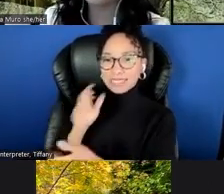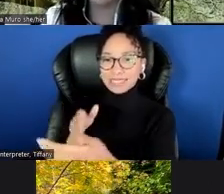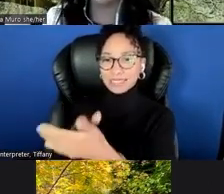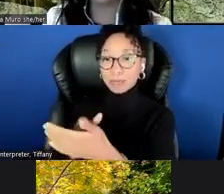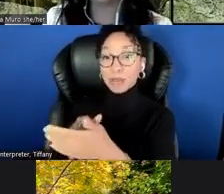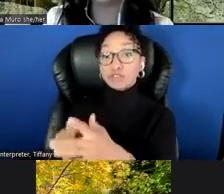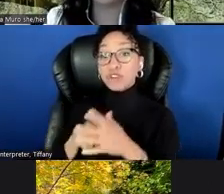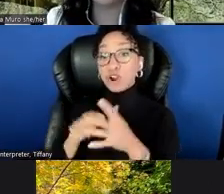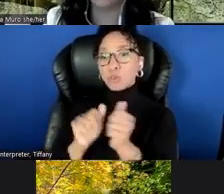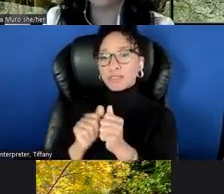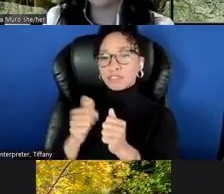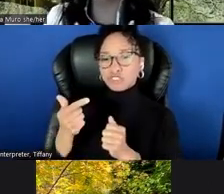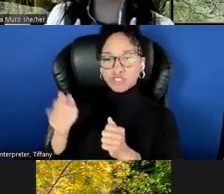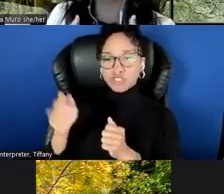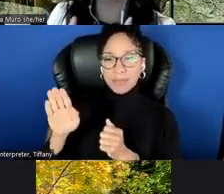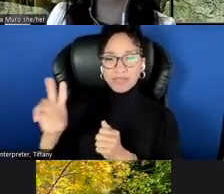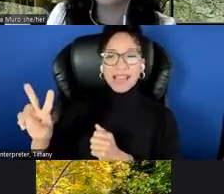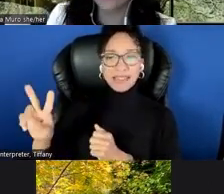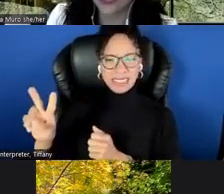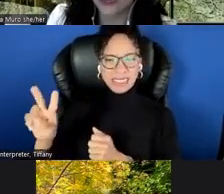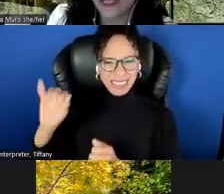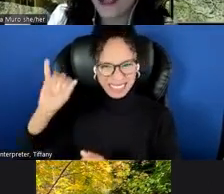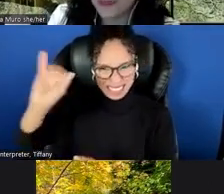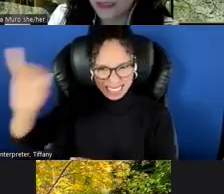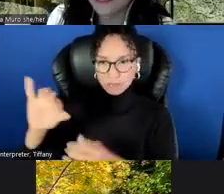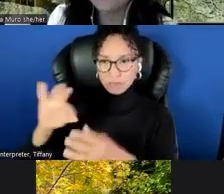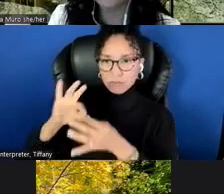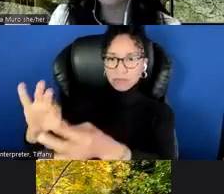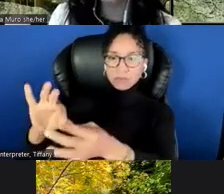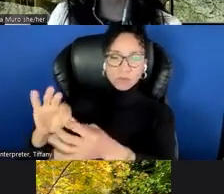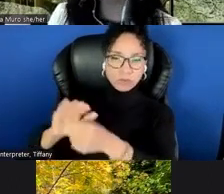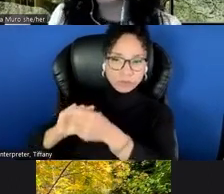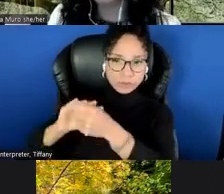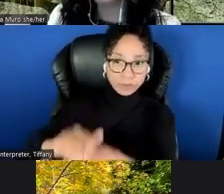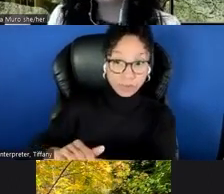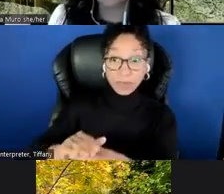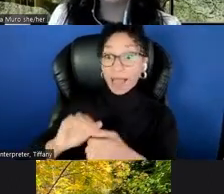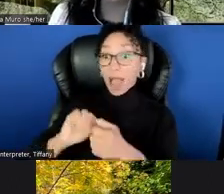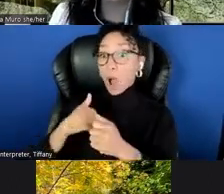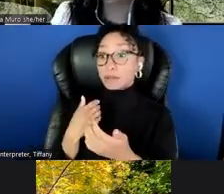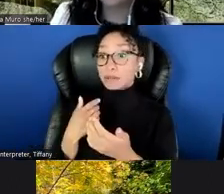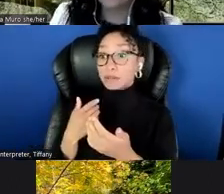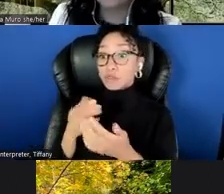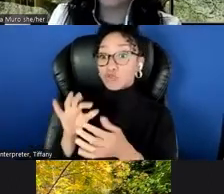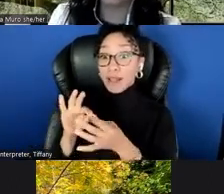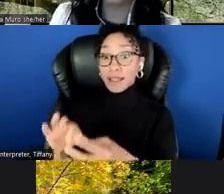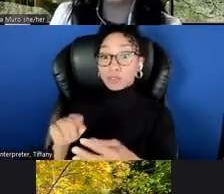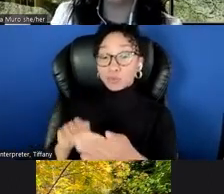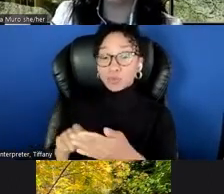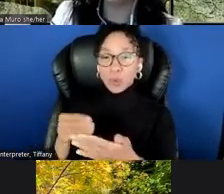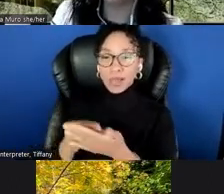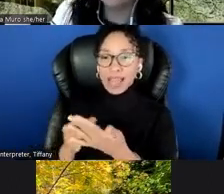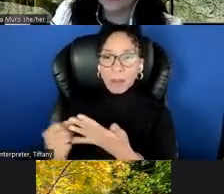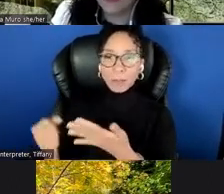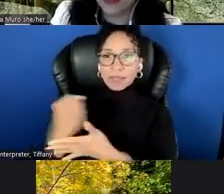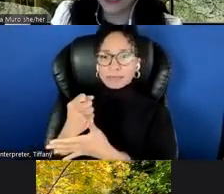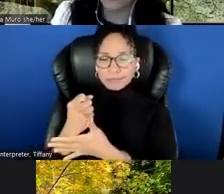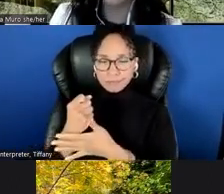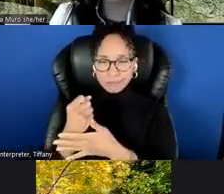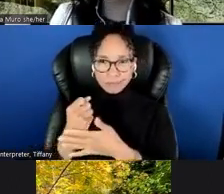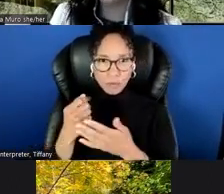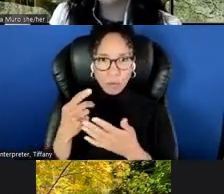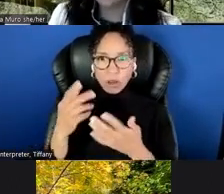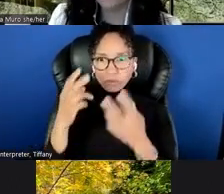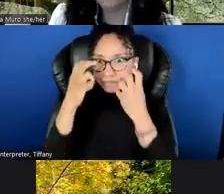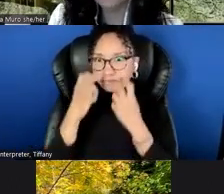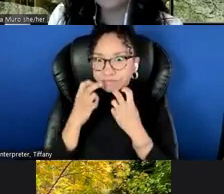it connects to anti-oppression work, as it connects to capitalism, and how has that historically been connected to